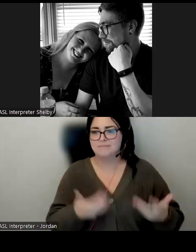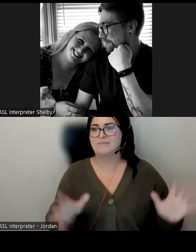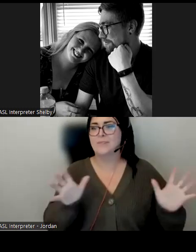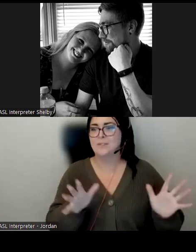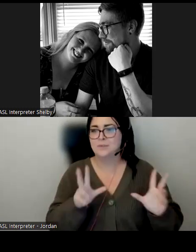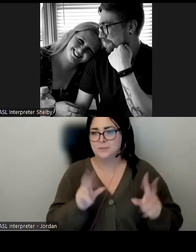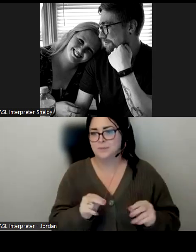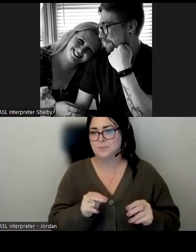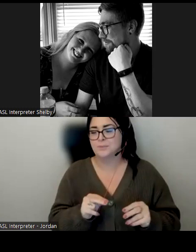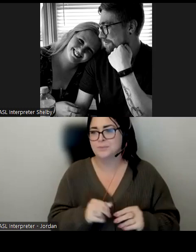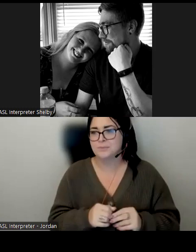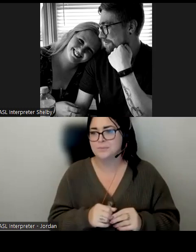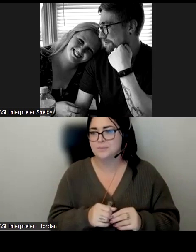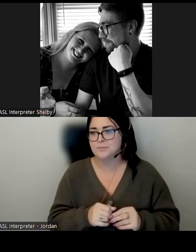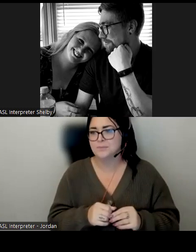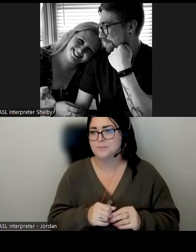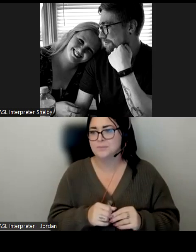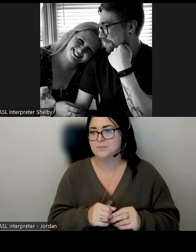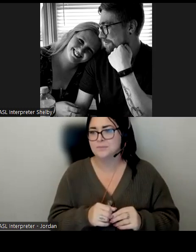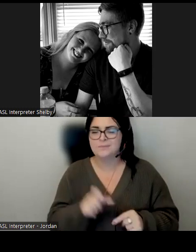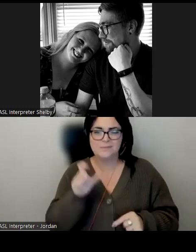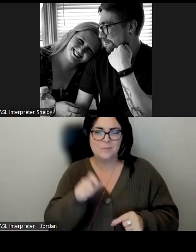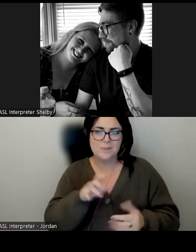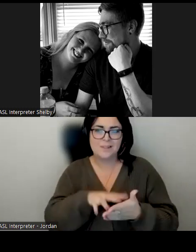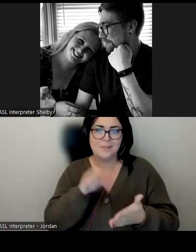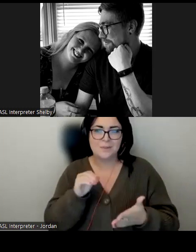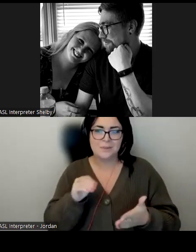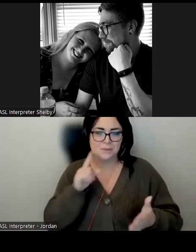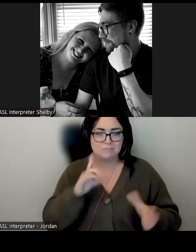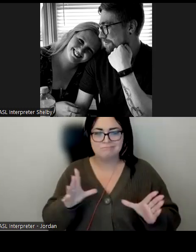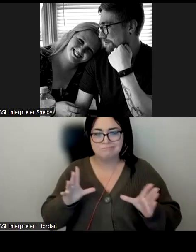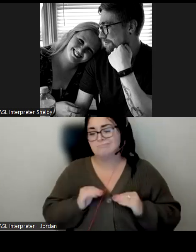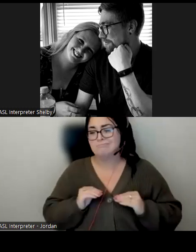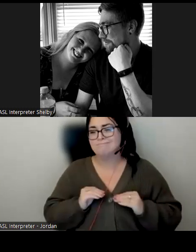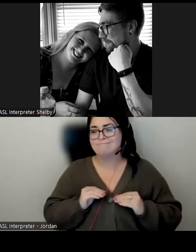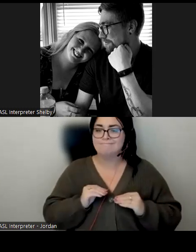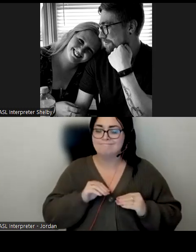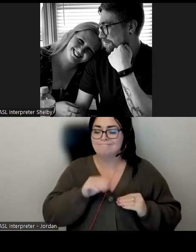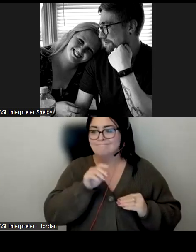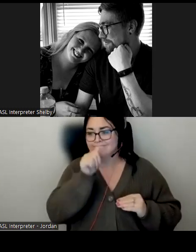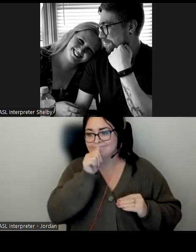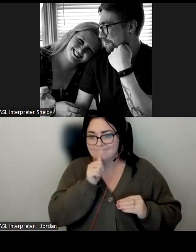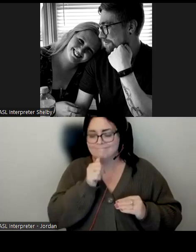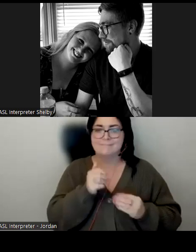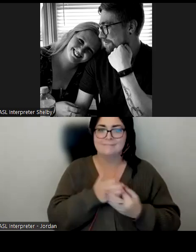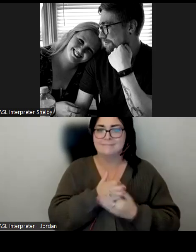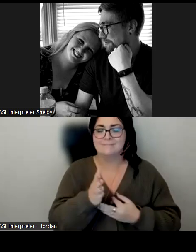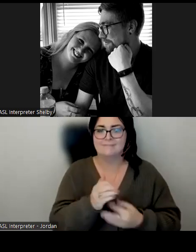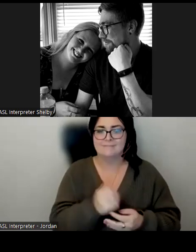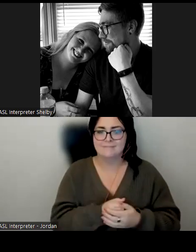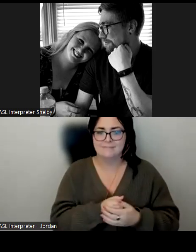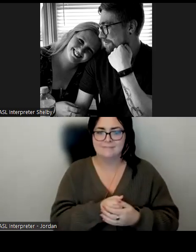something that we kind of have to learn to accept and live with. Will it always be